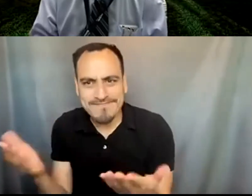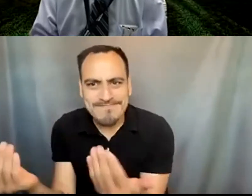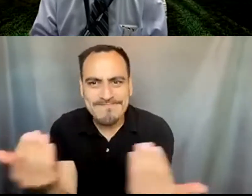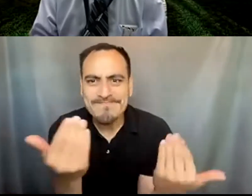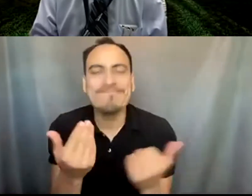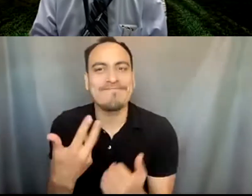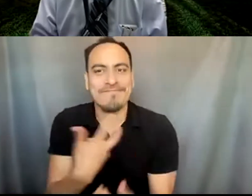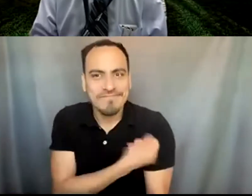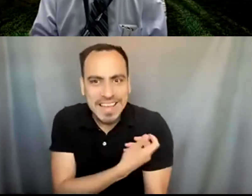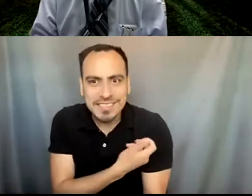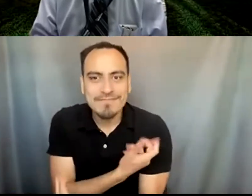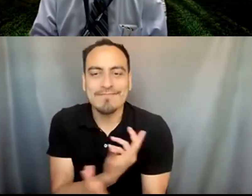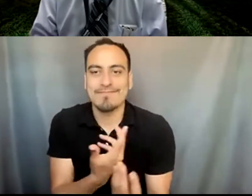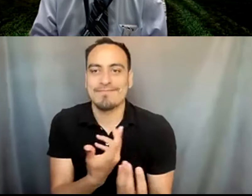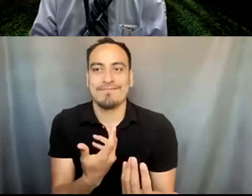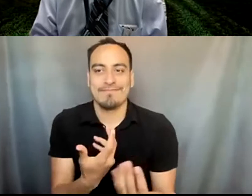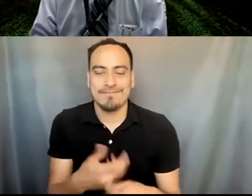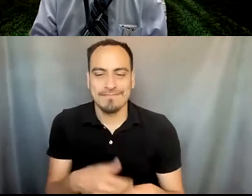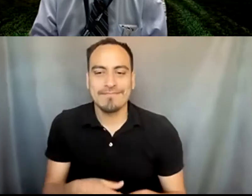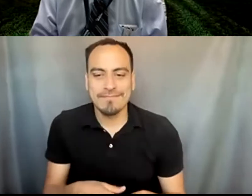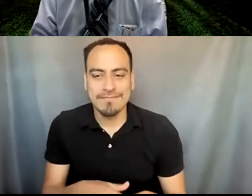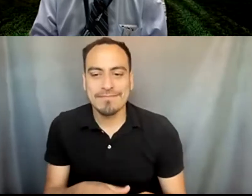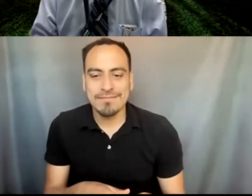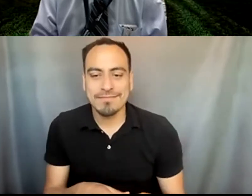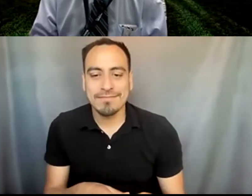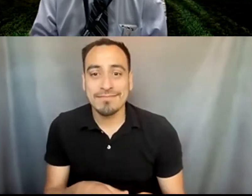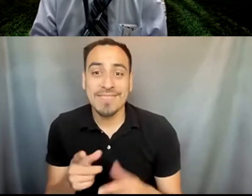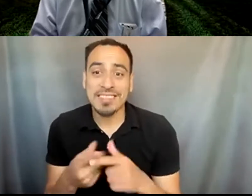that we eliminate the gap.